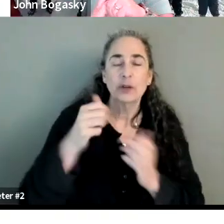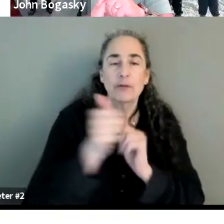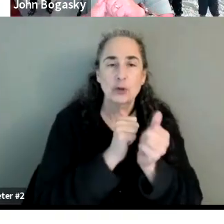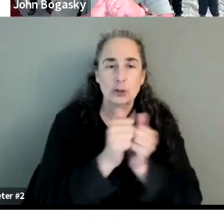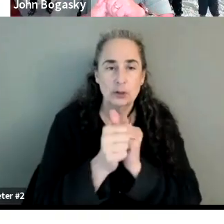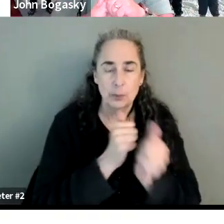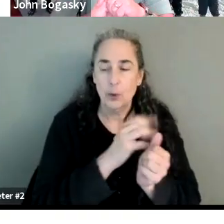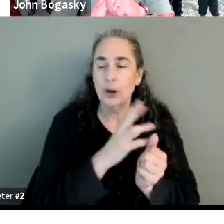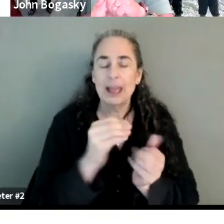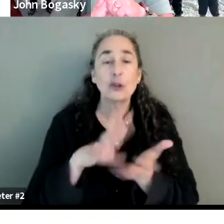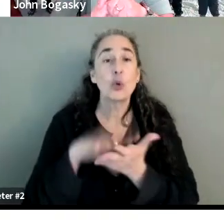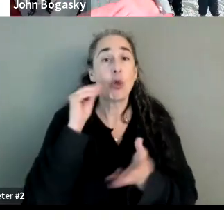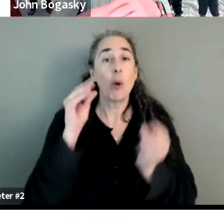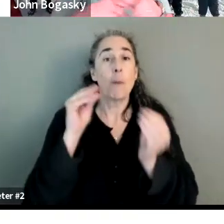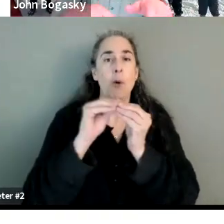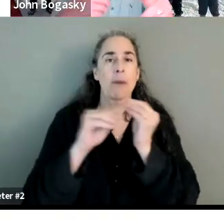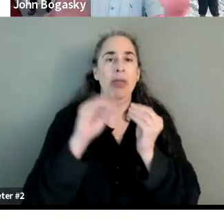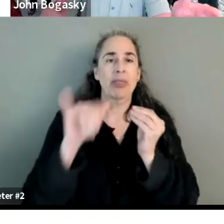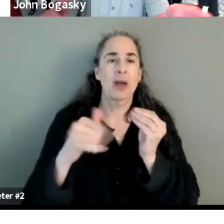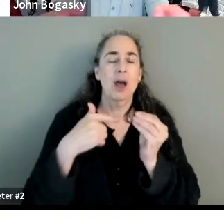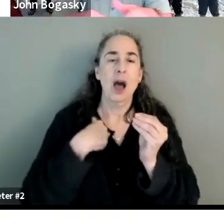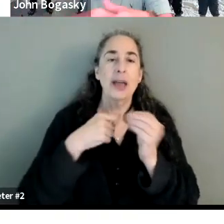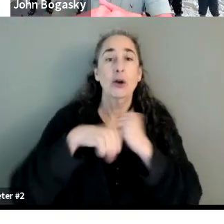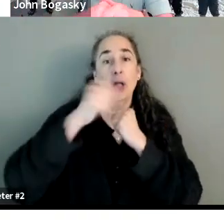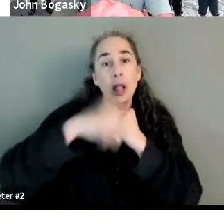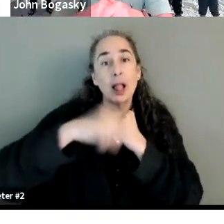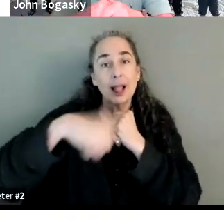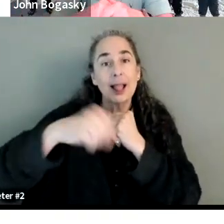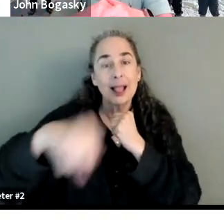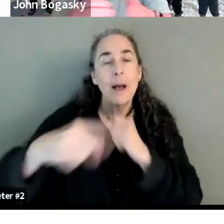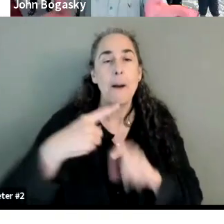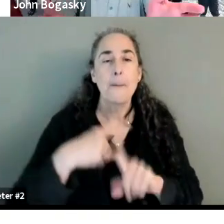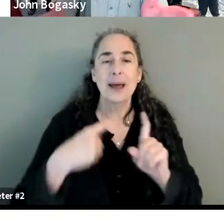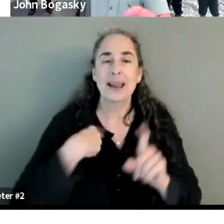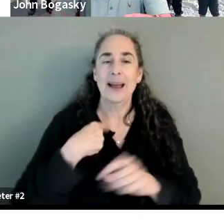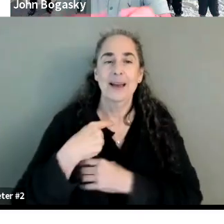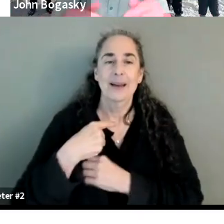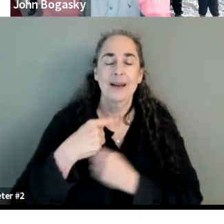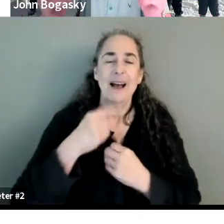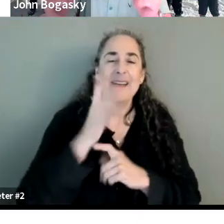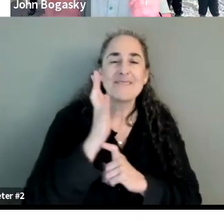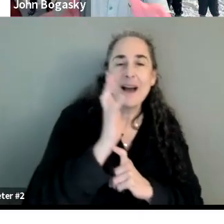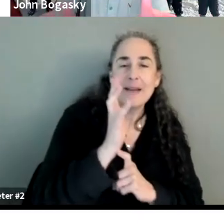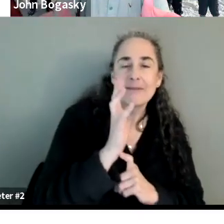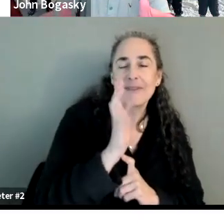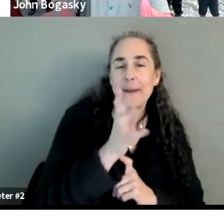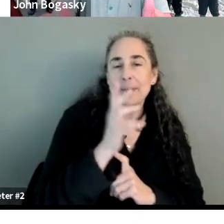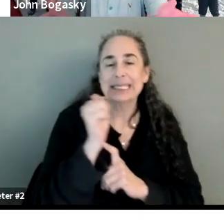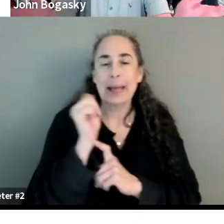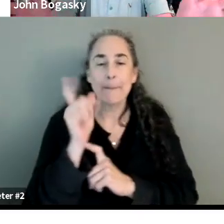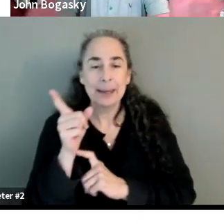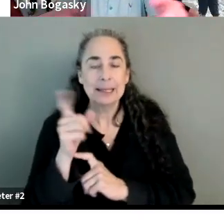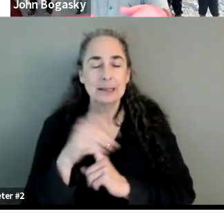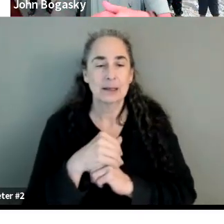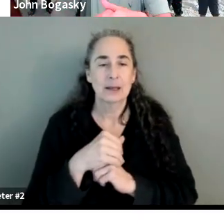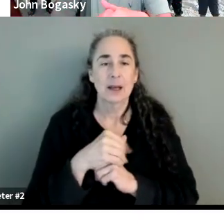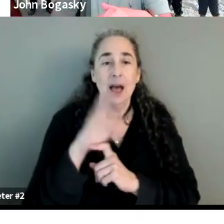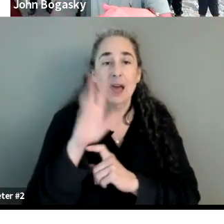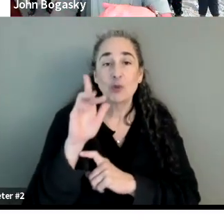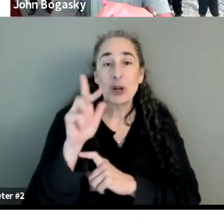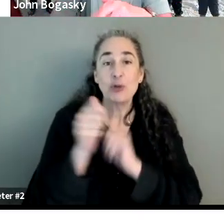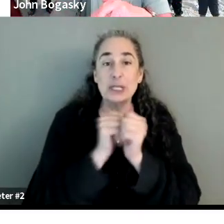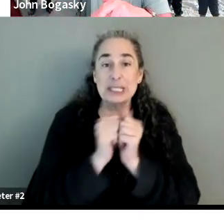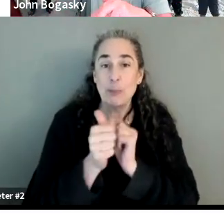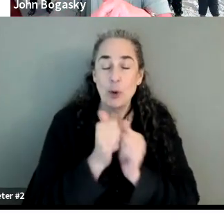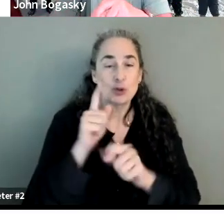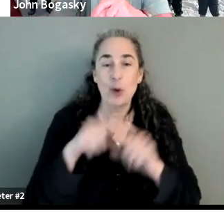learn more about it. I could go on at length, but I have five or 10 minutes, and we have 23 sports, so I